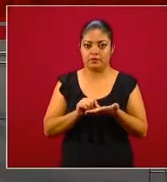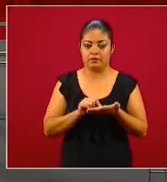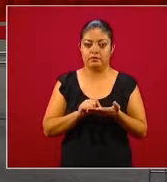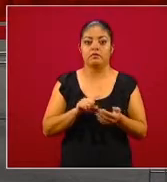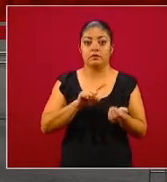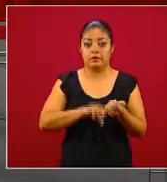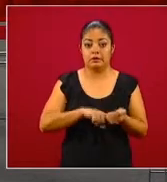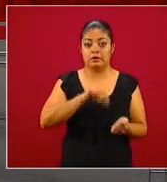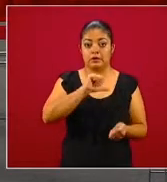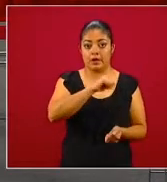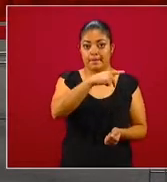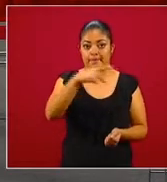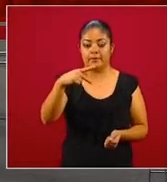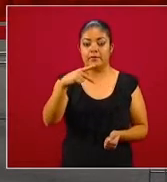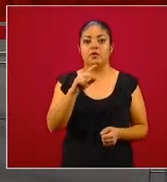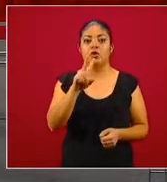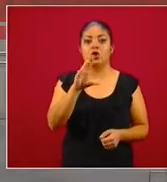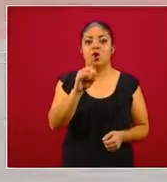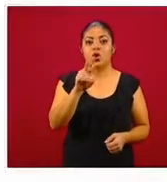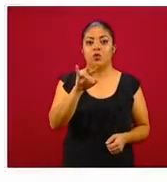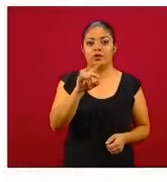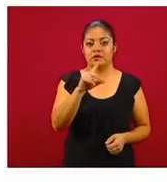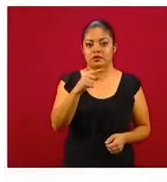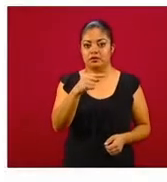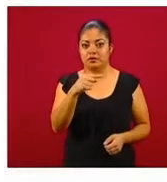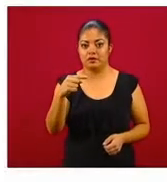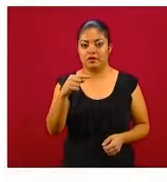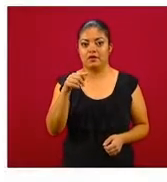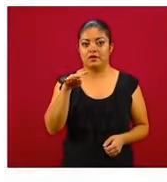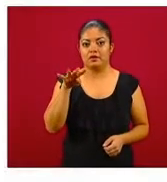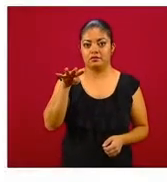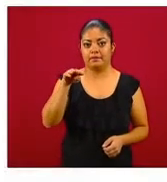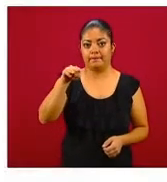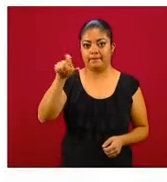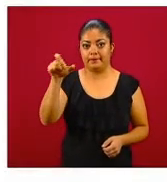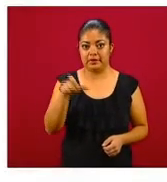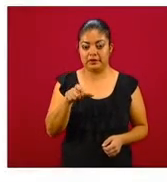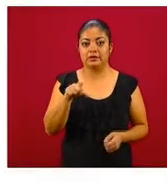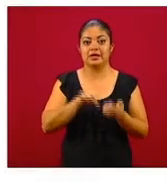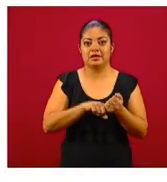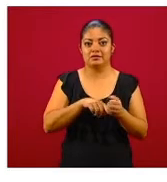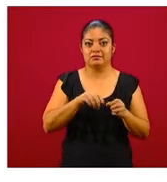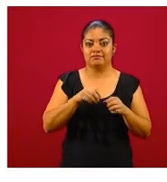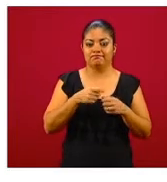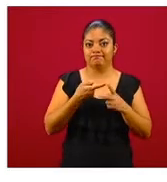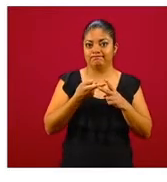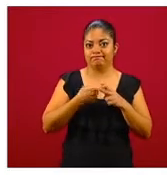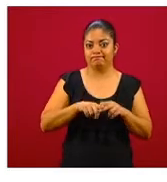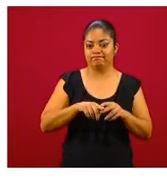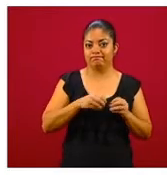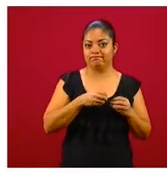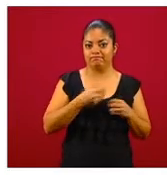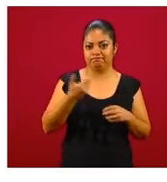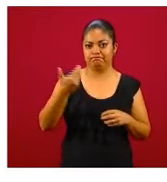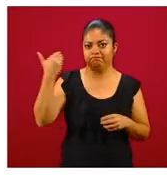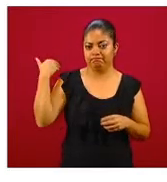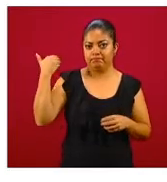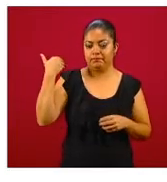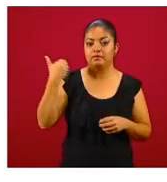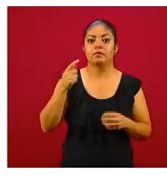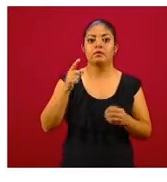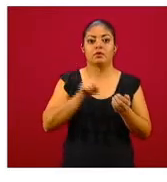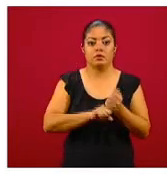aplicación, la app COVID, Our application, COVID medio 19 19 MX, que lanzamos MX, ya we hace launched un that a tiempo while y ago.